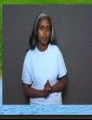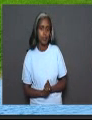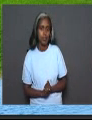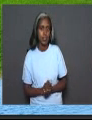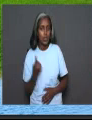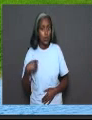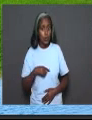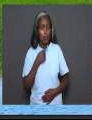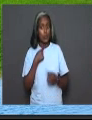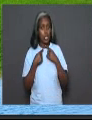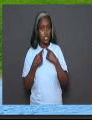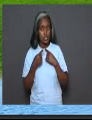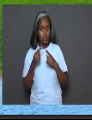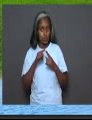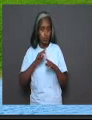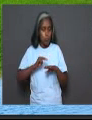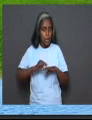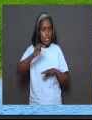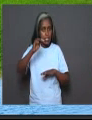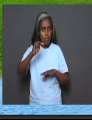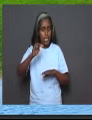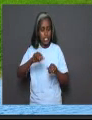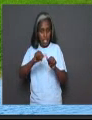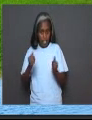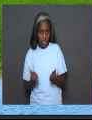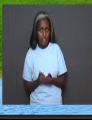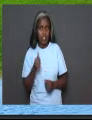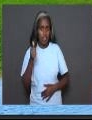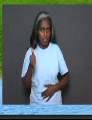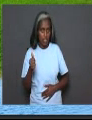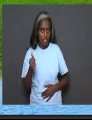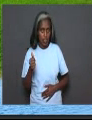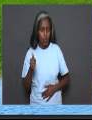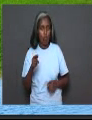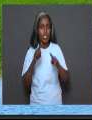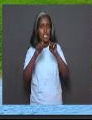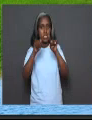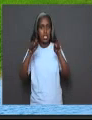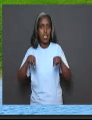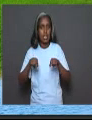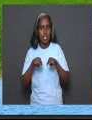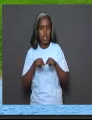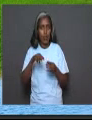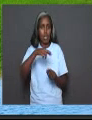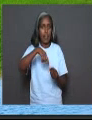We wish to maximize area A of the rectangular region.